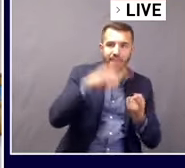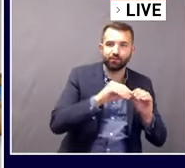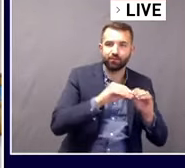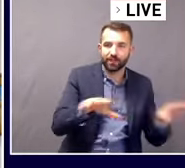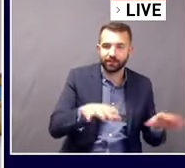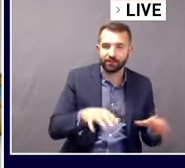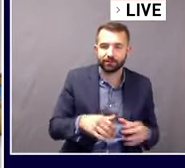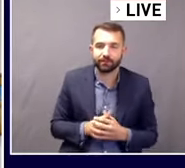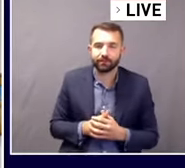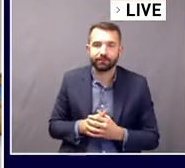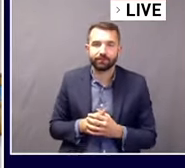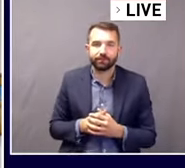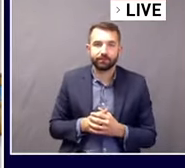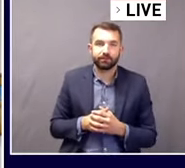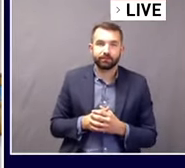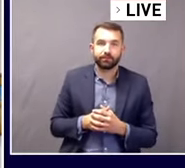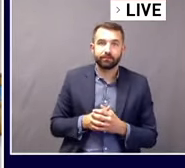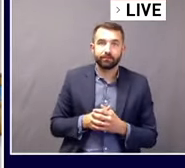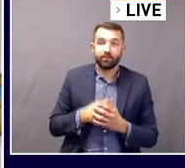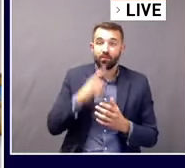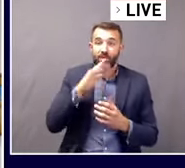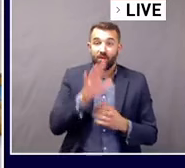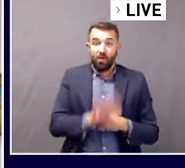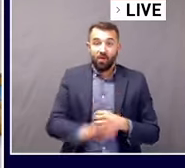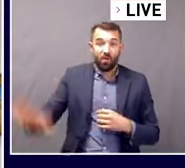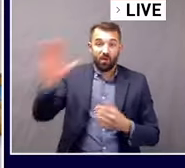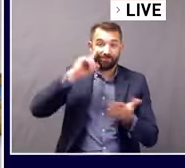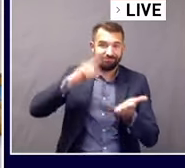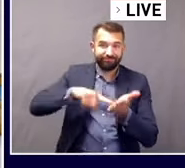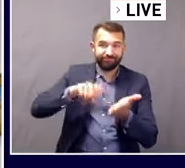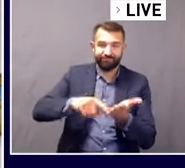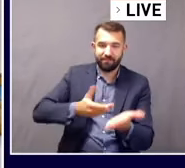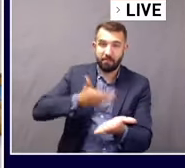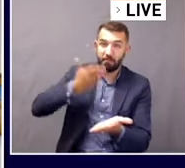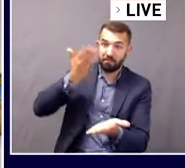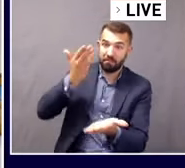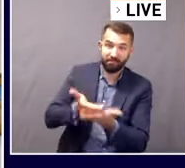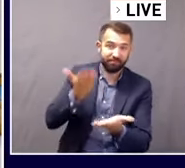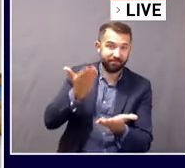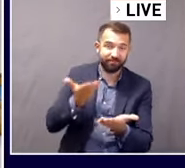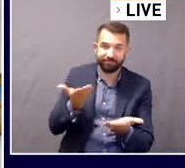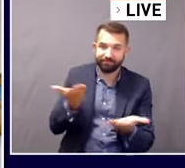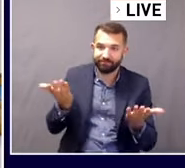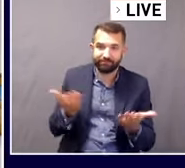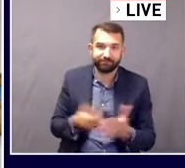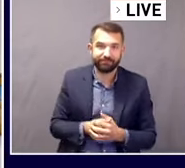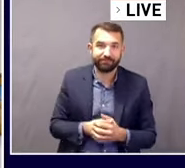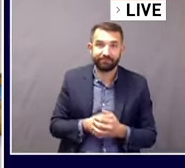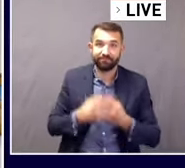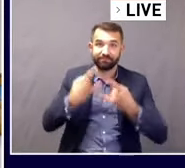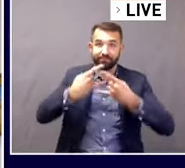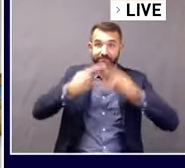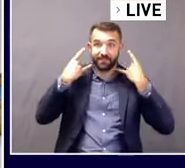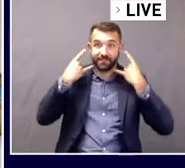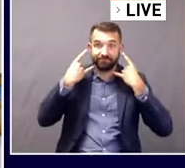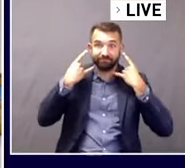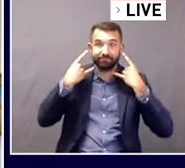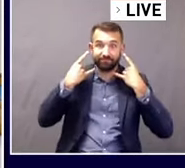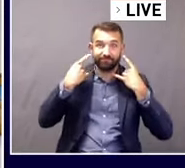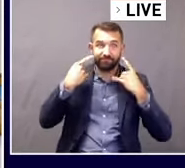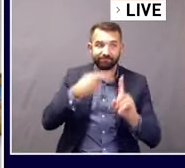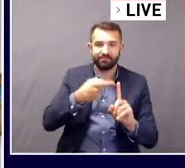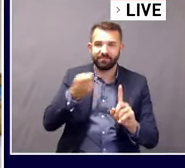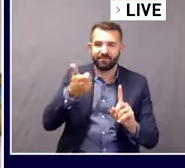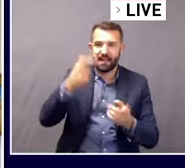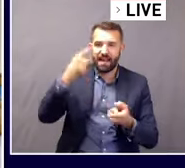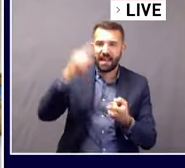at reducing the likelihood of transmission of COVID-19. Does it eliminate the likelihood? No. There's no